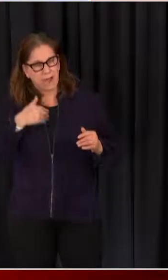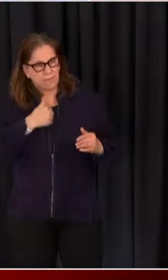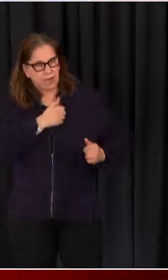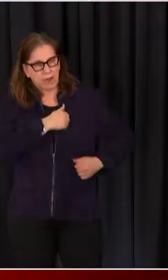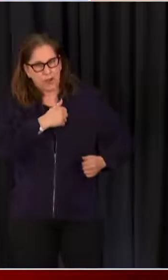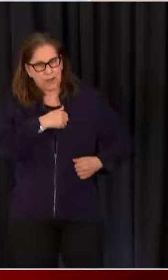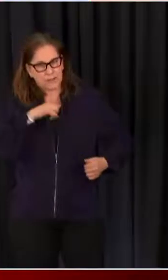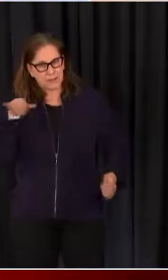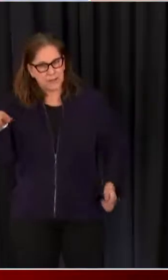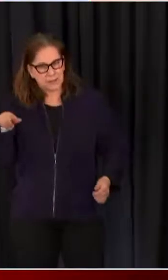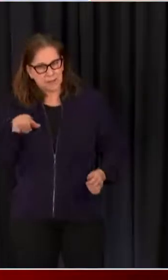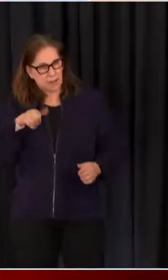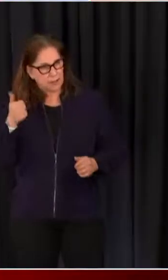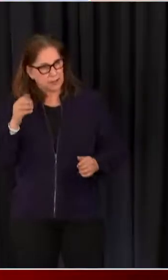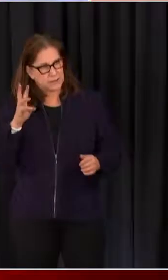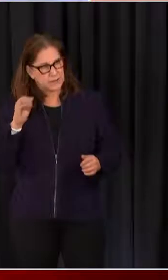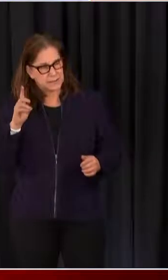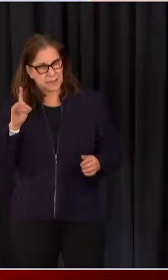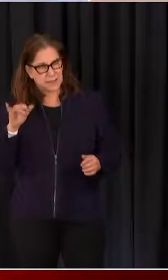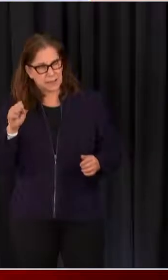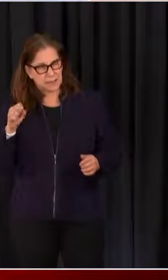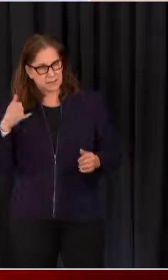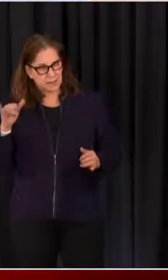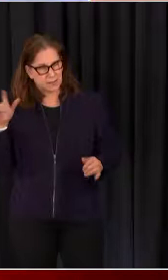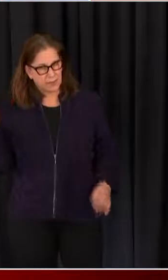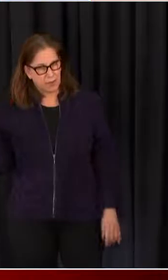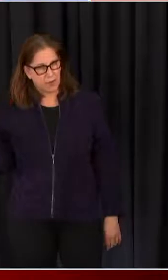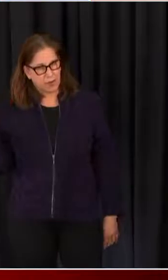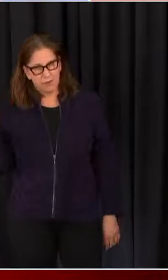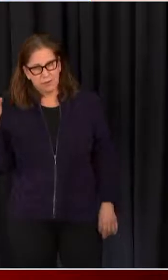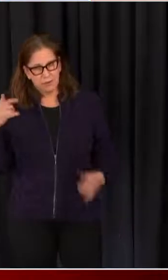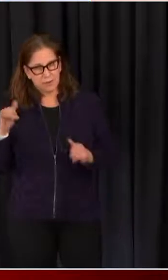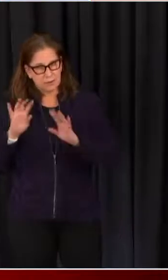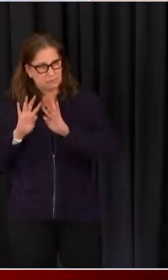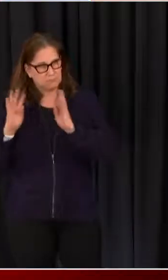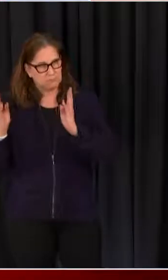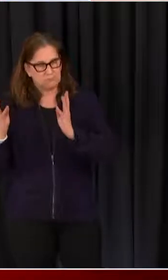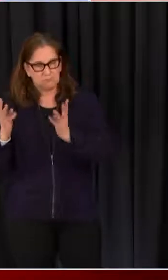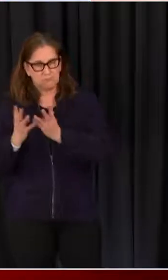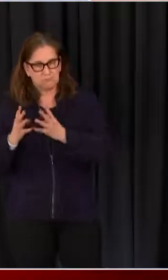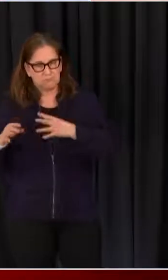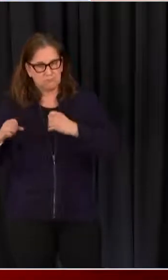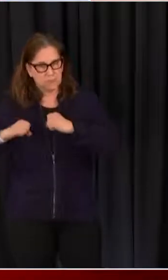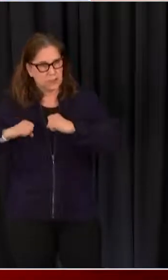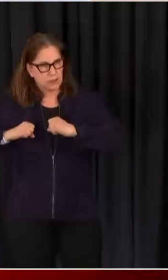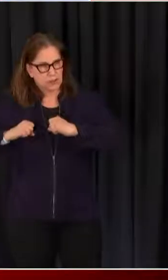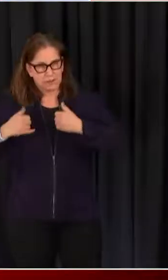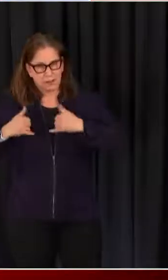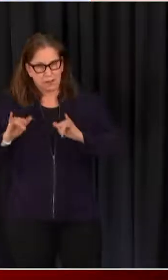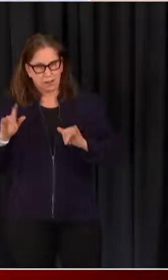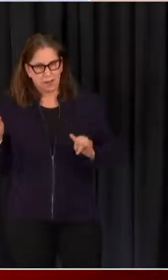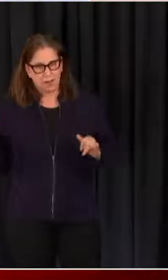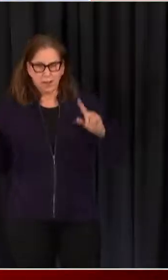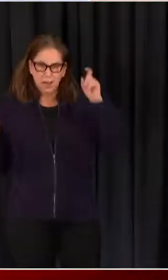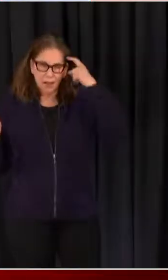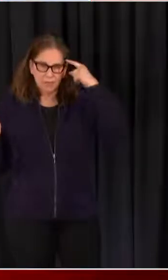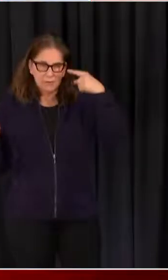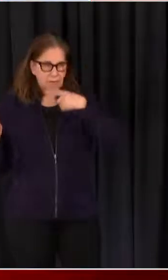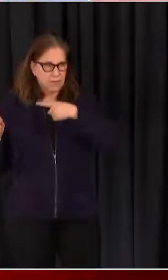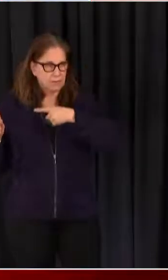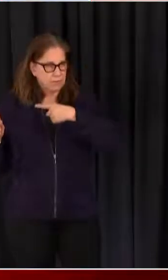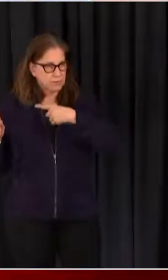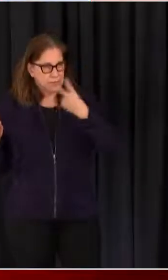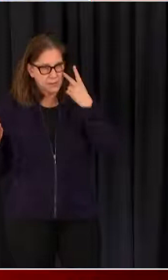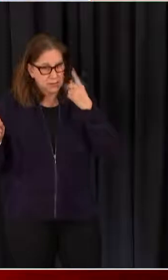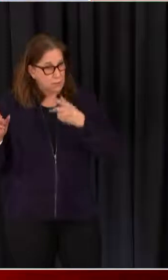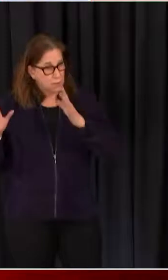said there would have to be some kind of viable security alternative for the current measures to come down. I'm wondering if you have any better